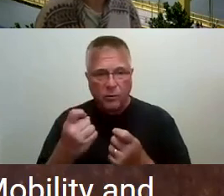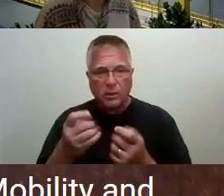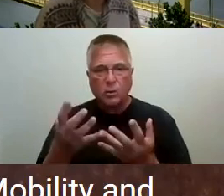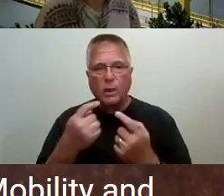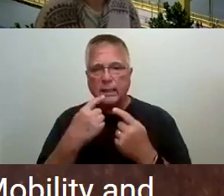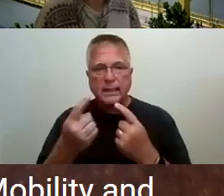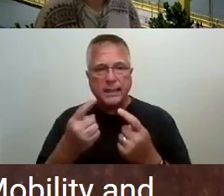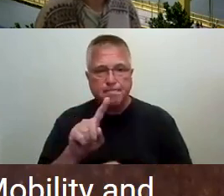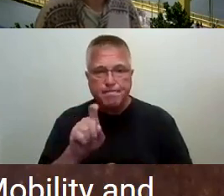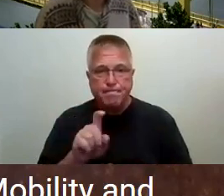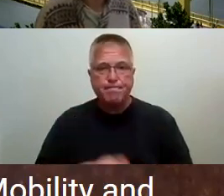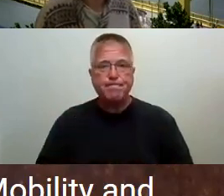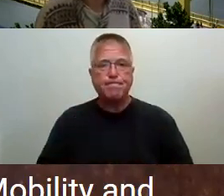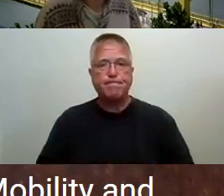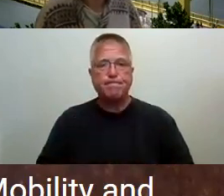team.